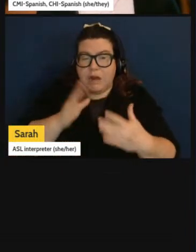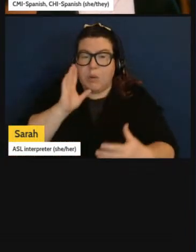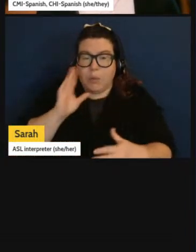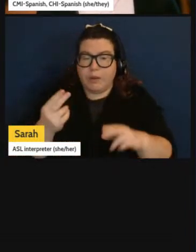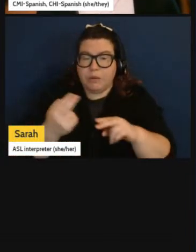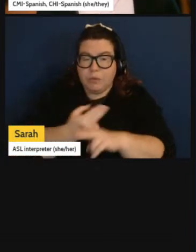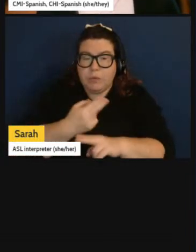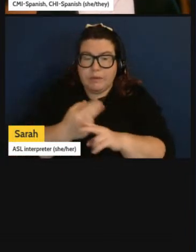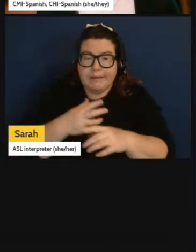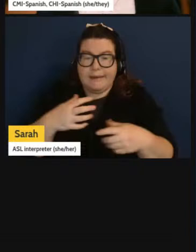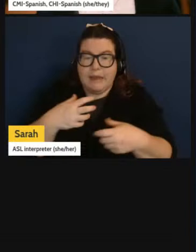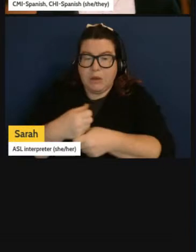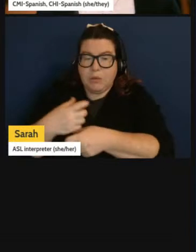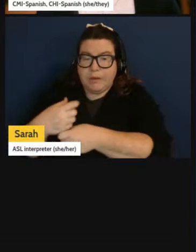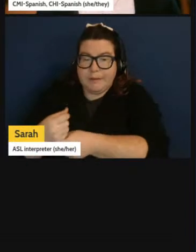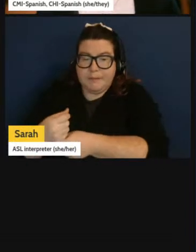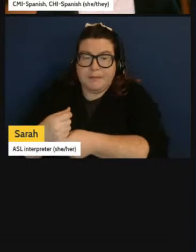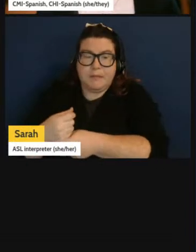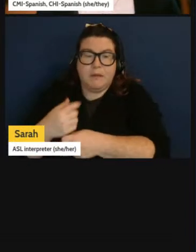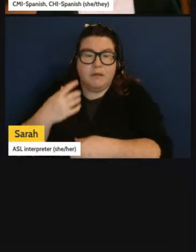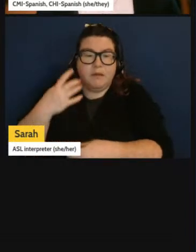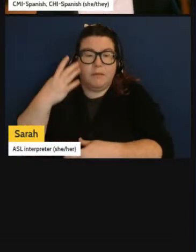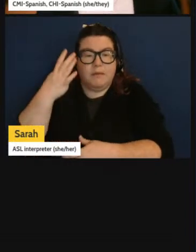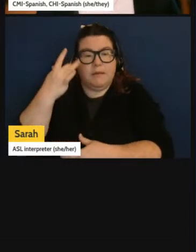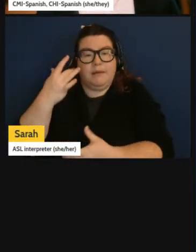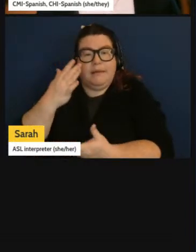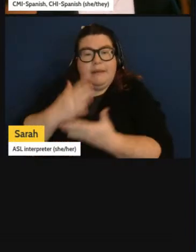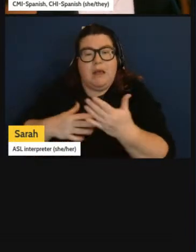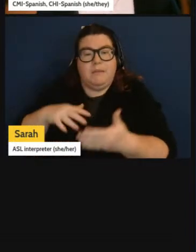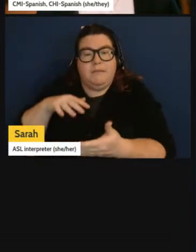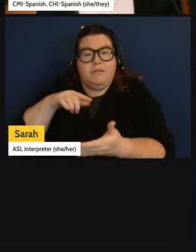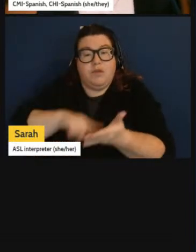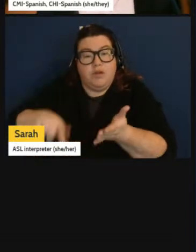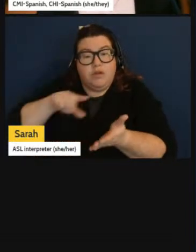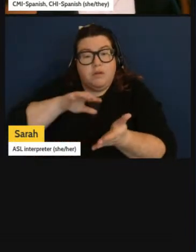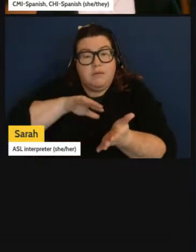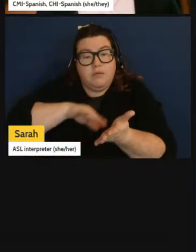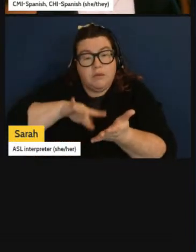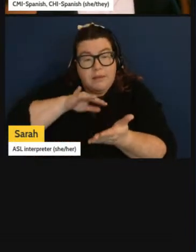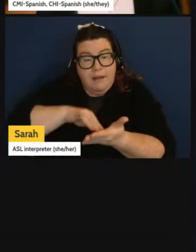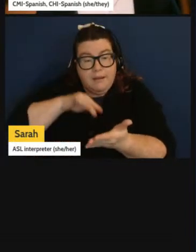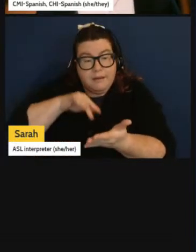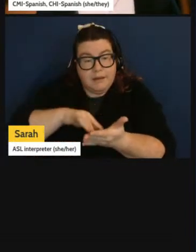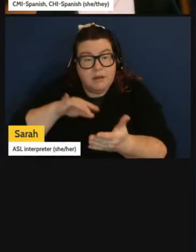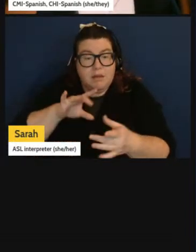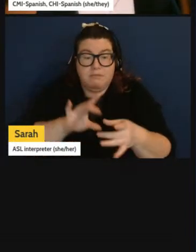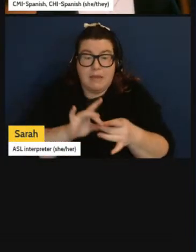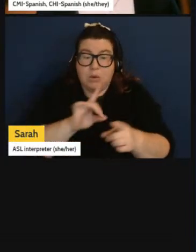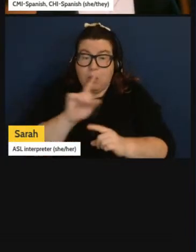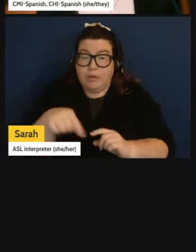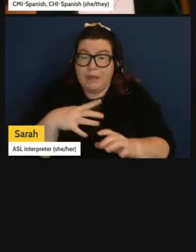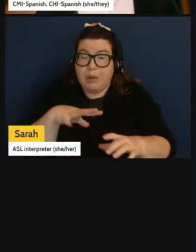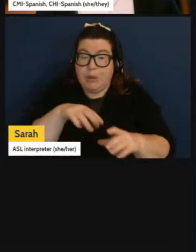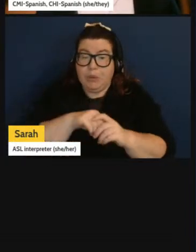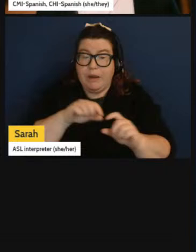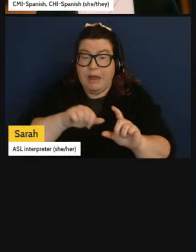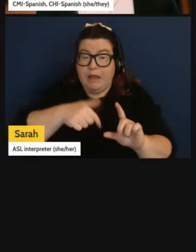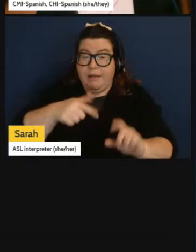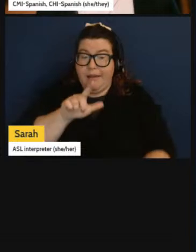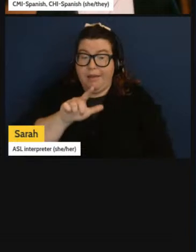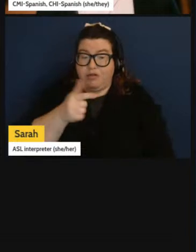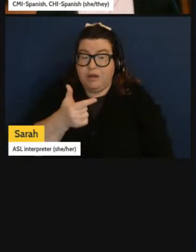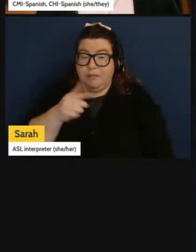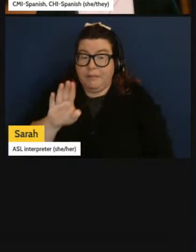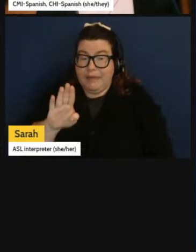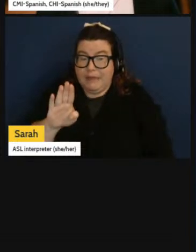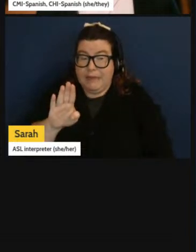using acronyms because some studies, for instance, that I mention only include LGB, so